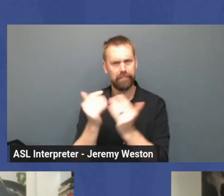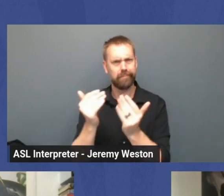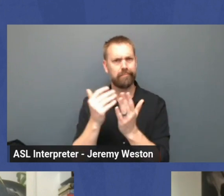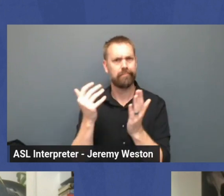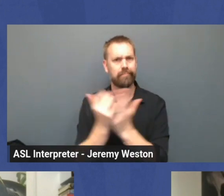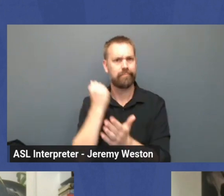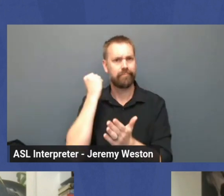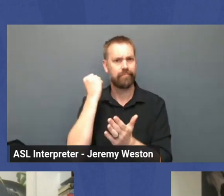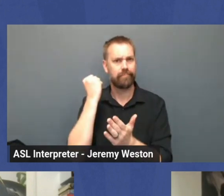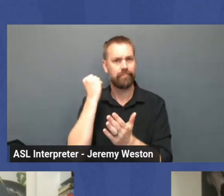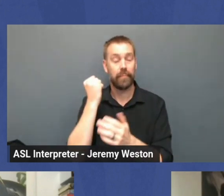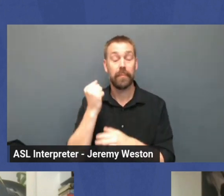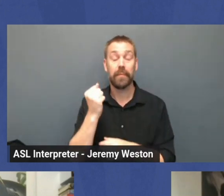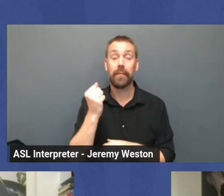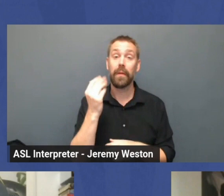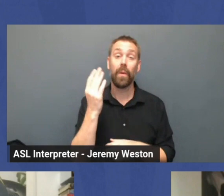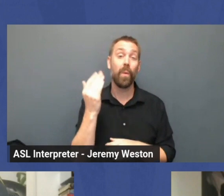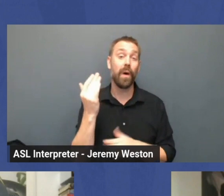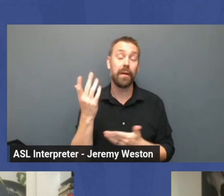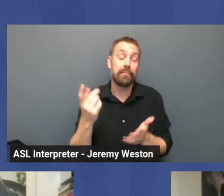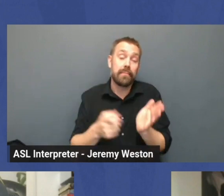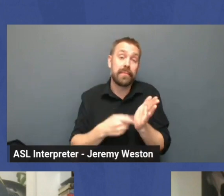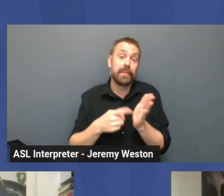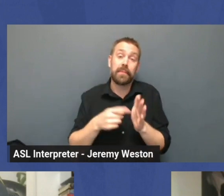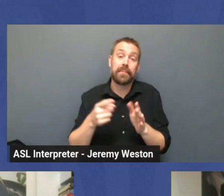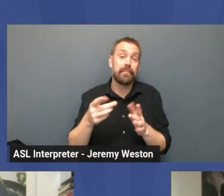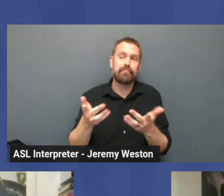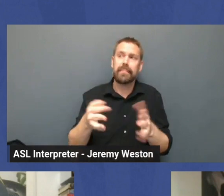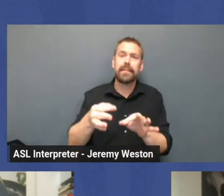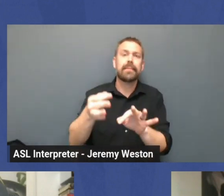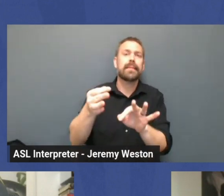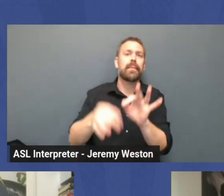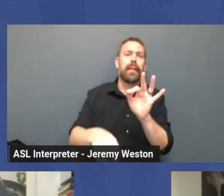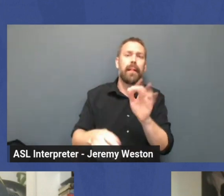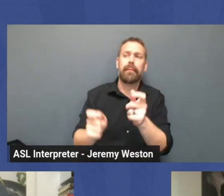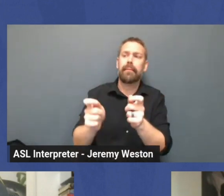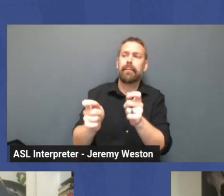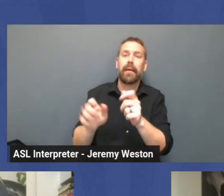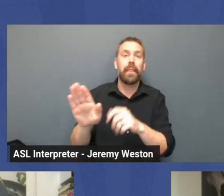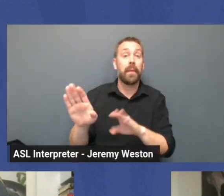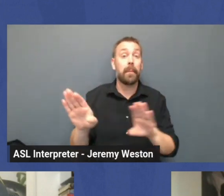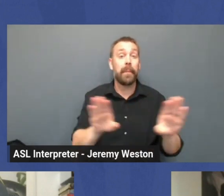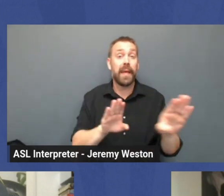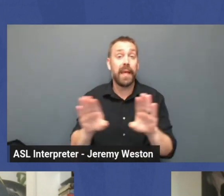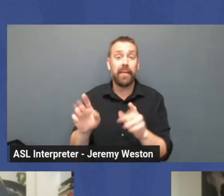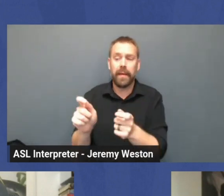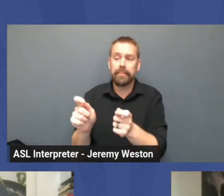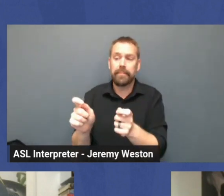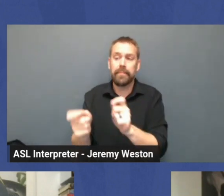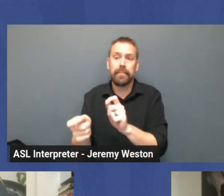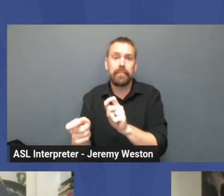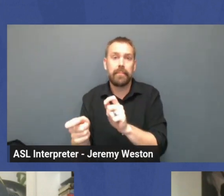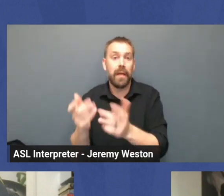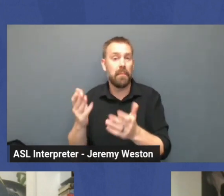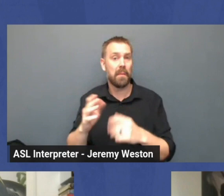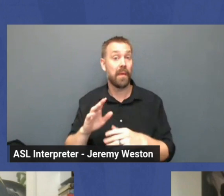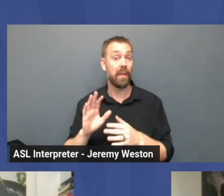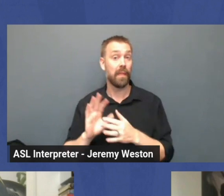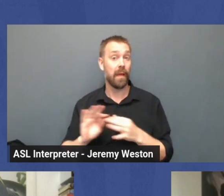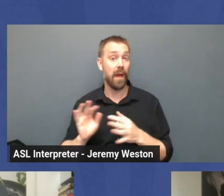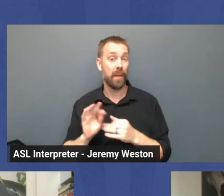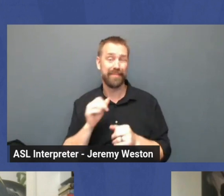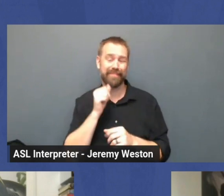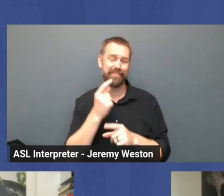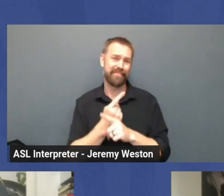Because sometimes it's as simple as just correcting your friend's behavior if they make an inappropriate comment